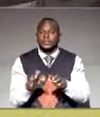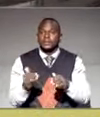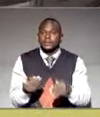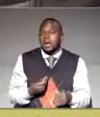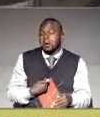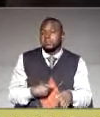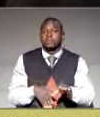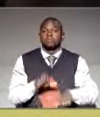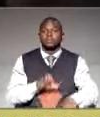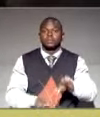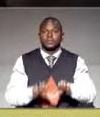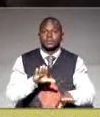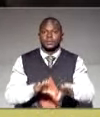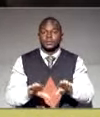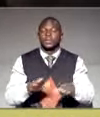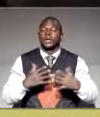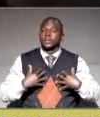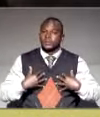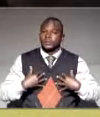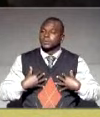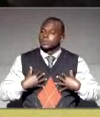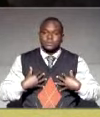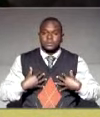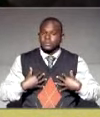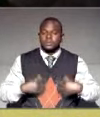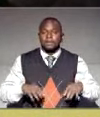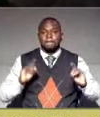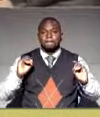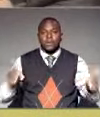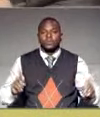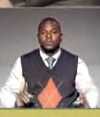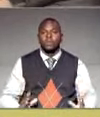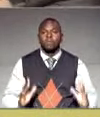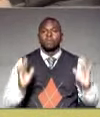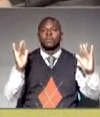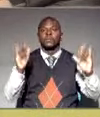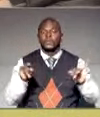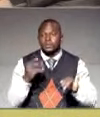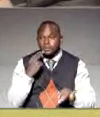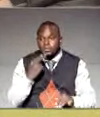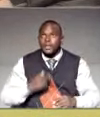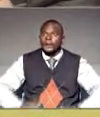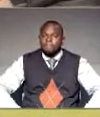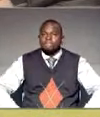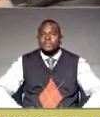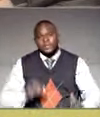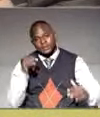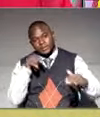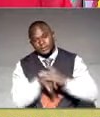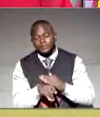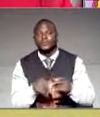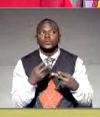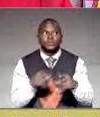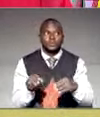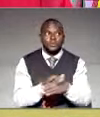no shoes, he was inspired by an abandoned shoe in the plantation, which ignited his entry into the venture.